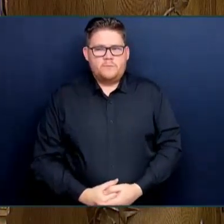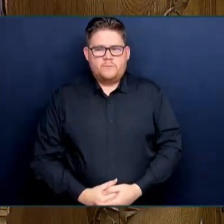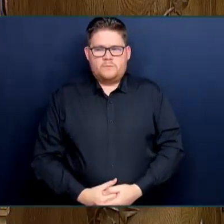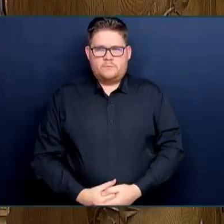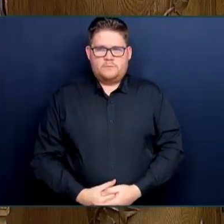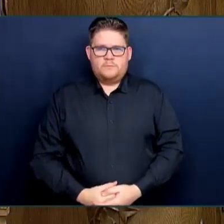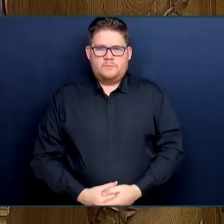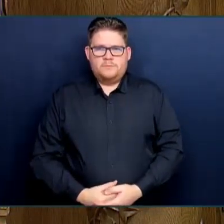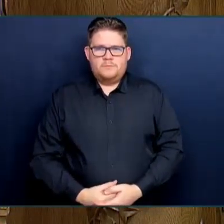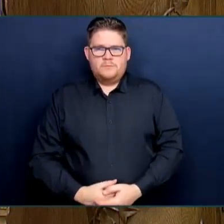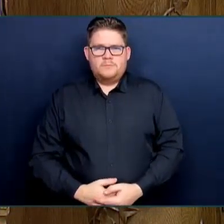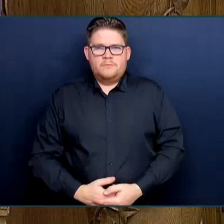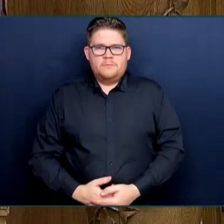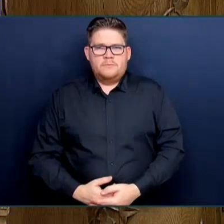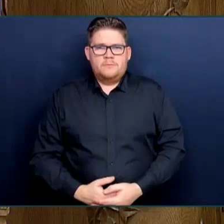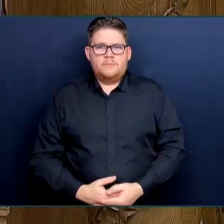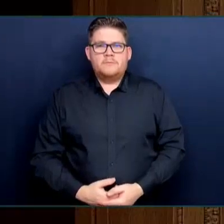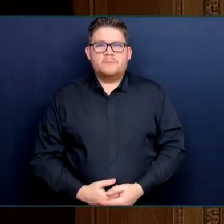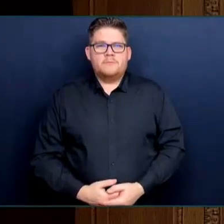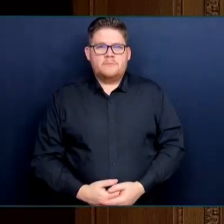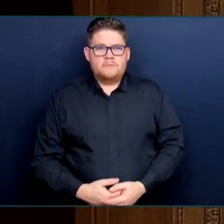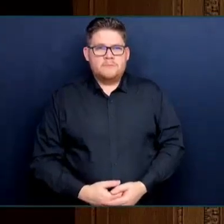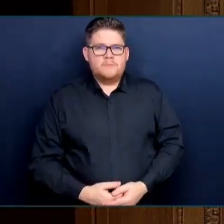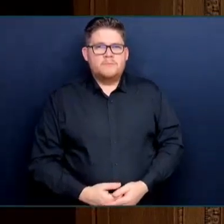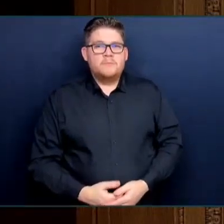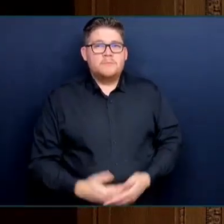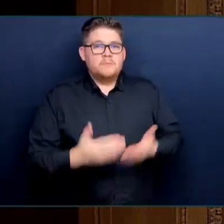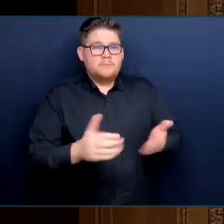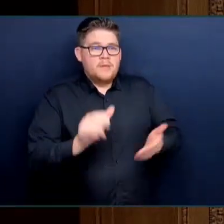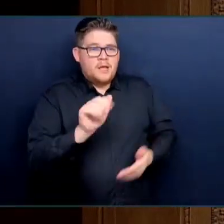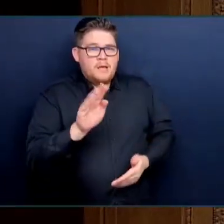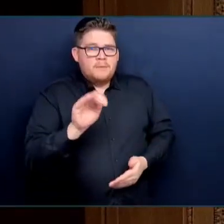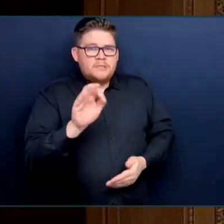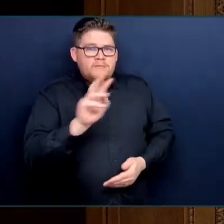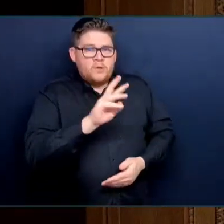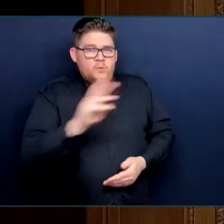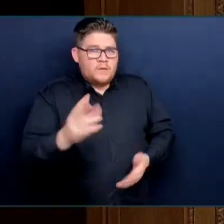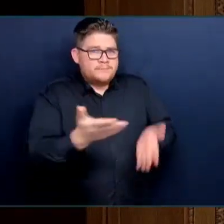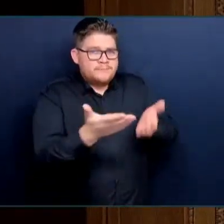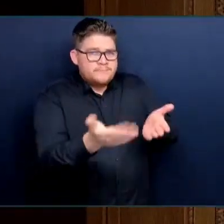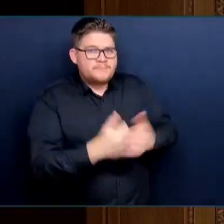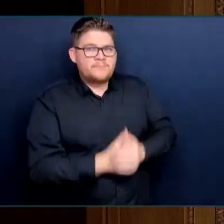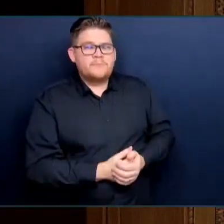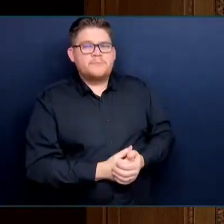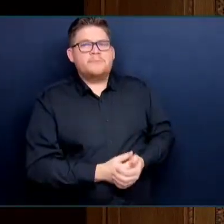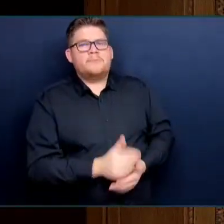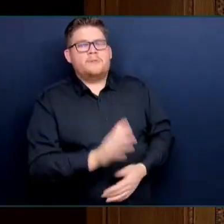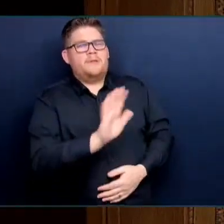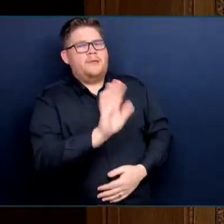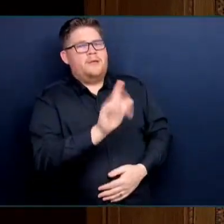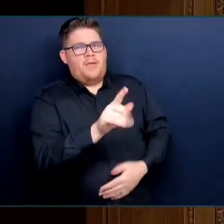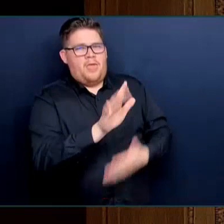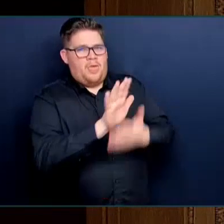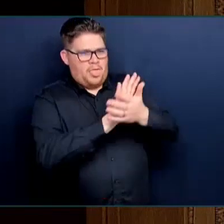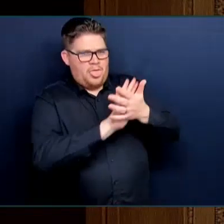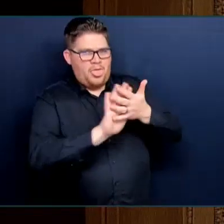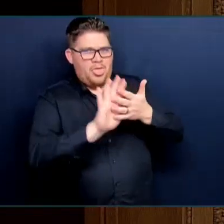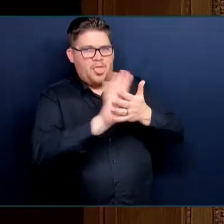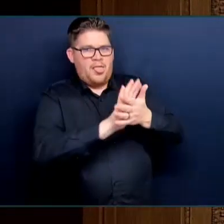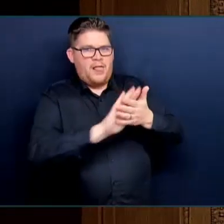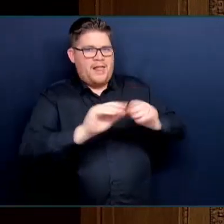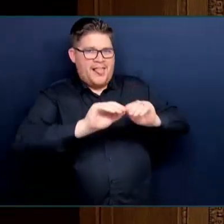Abbotsford West supplemental. Mr. Speaker, lest there be any doubt, let me be very clear about what the opposition is trying to do. We're trying to find